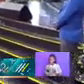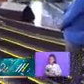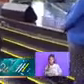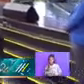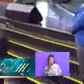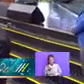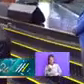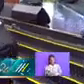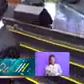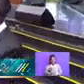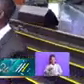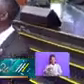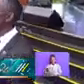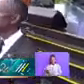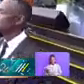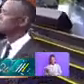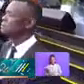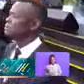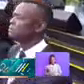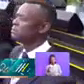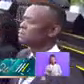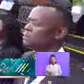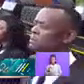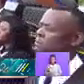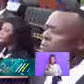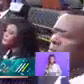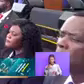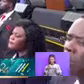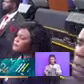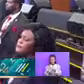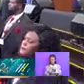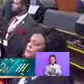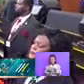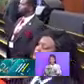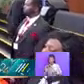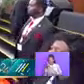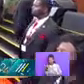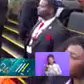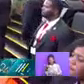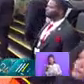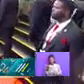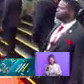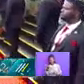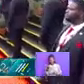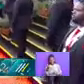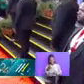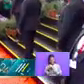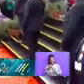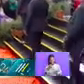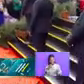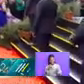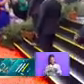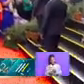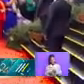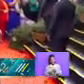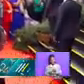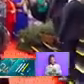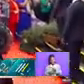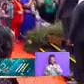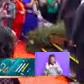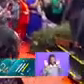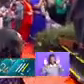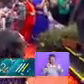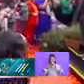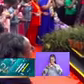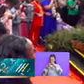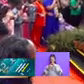mother's side other is coming from the side of the husband other one is coming from the side of the wife lift up